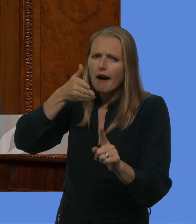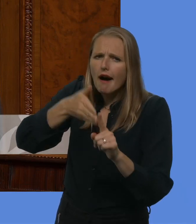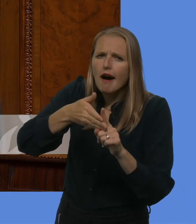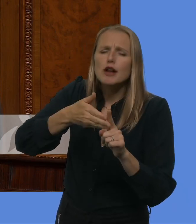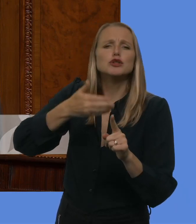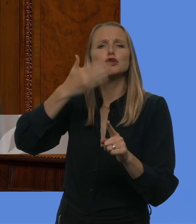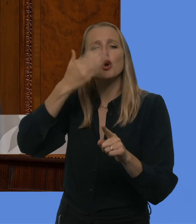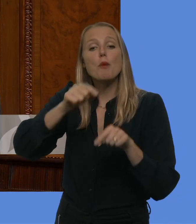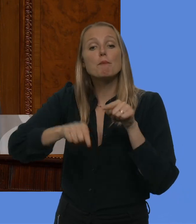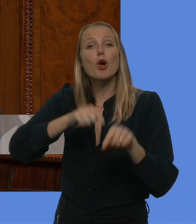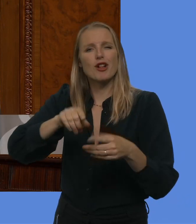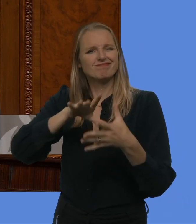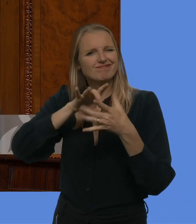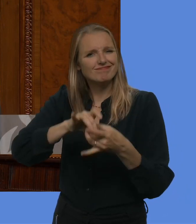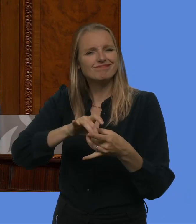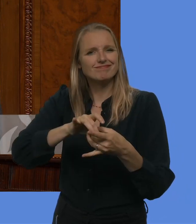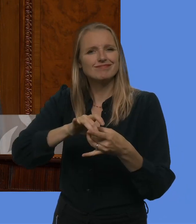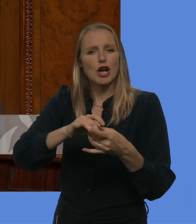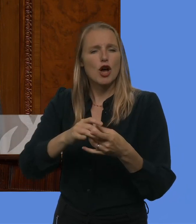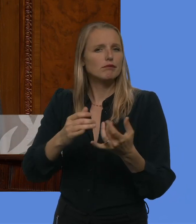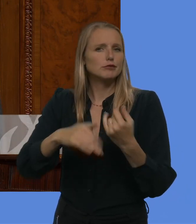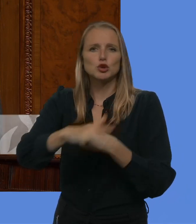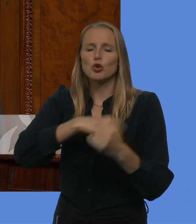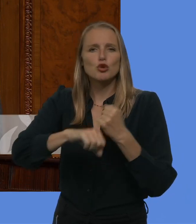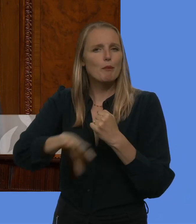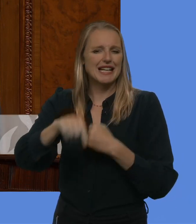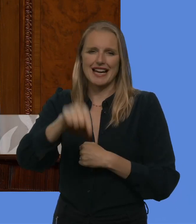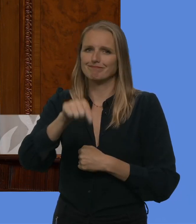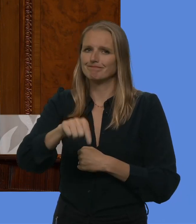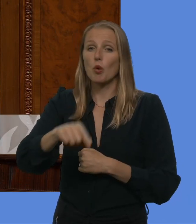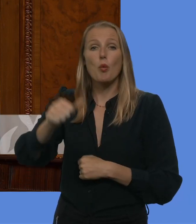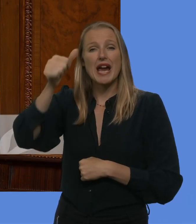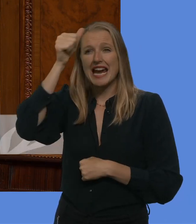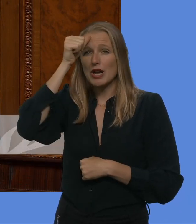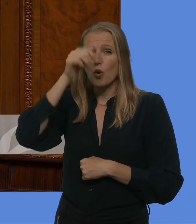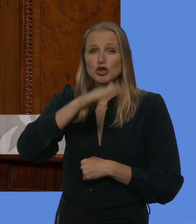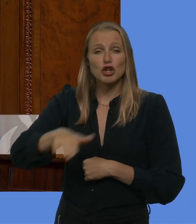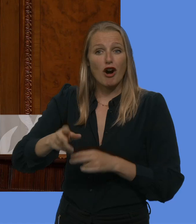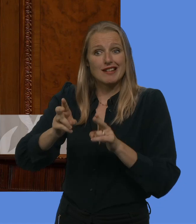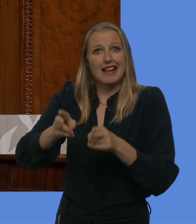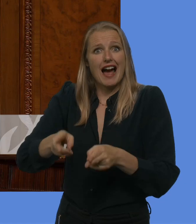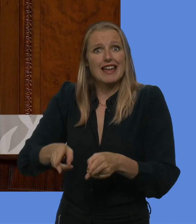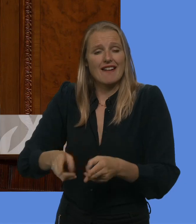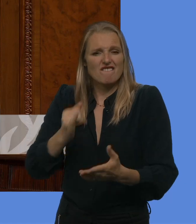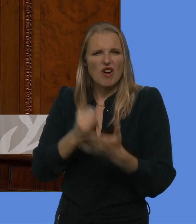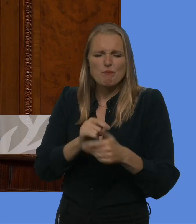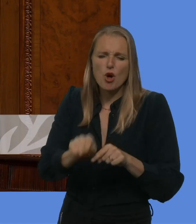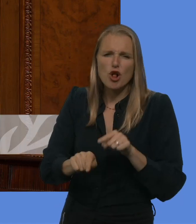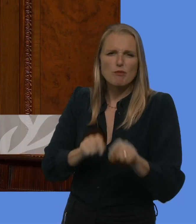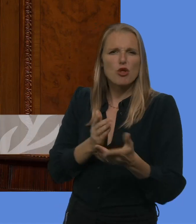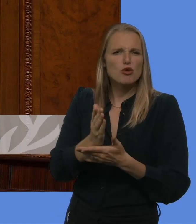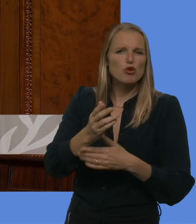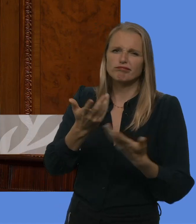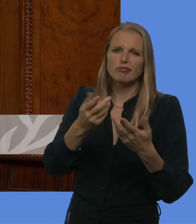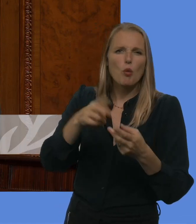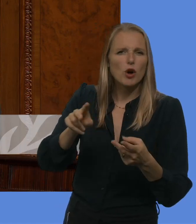schools, specifically in relation to social media platforms, where we know children are dying because of bullying behaviours on those platforms. What